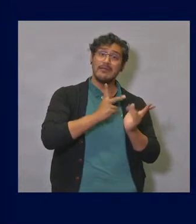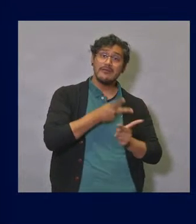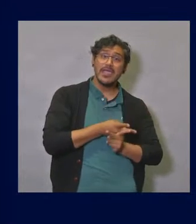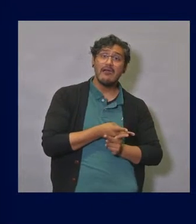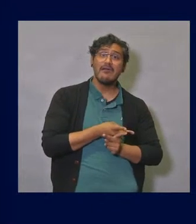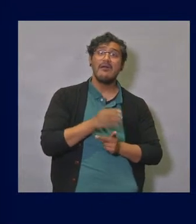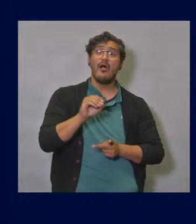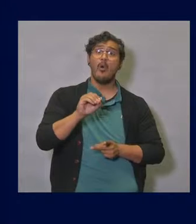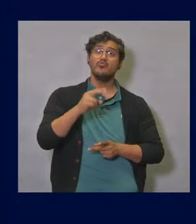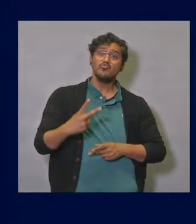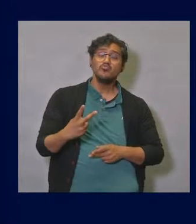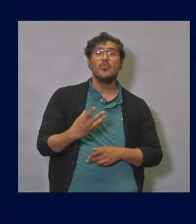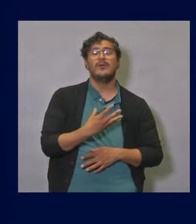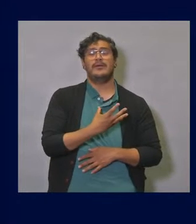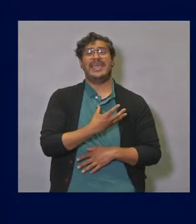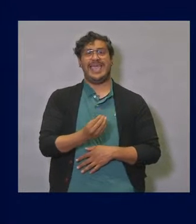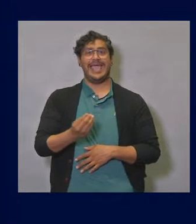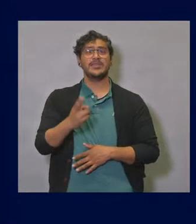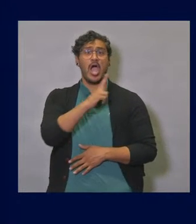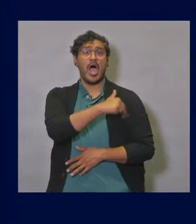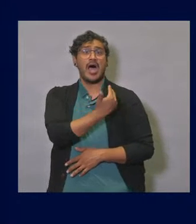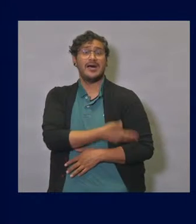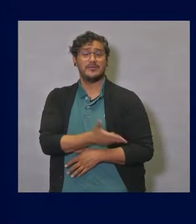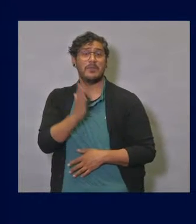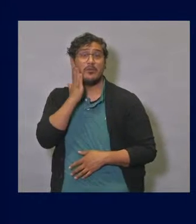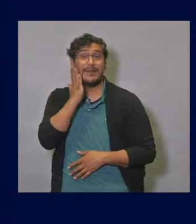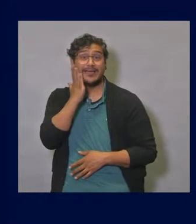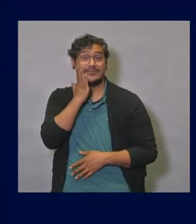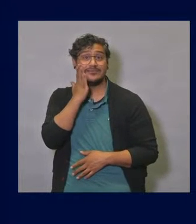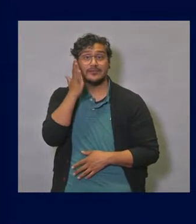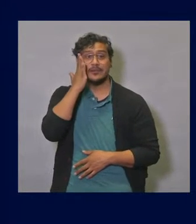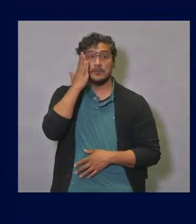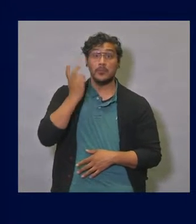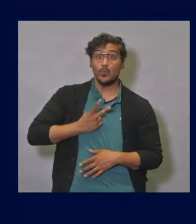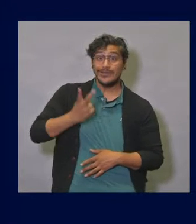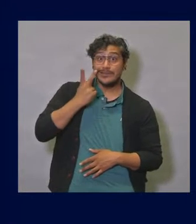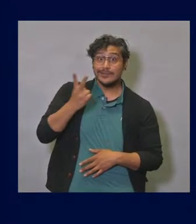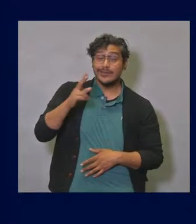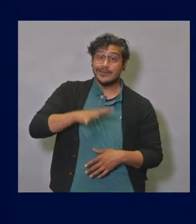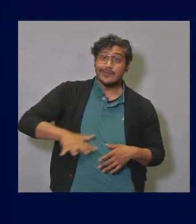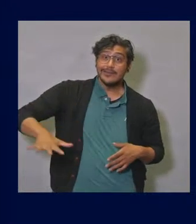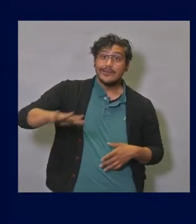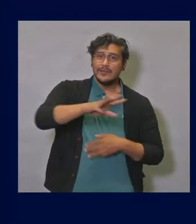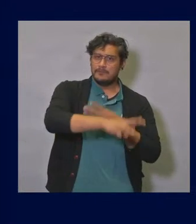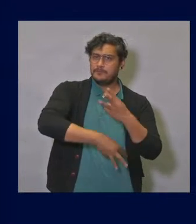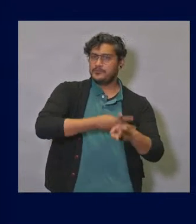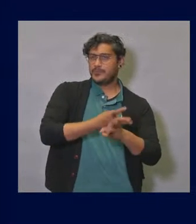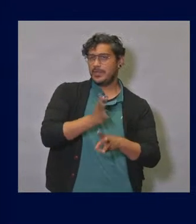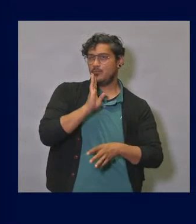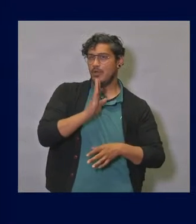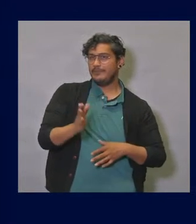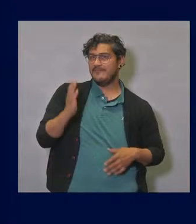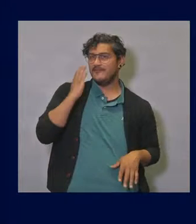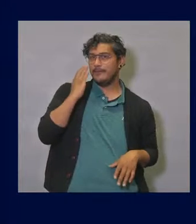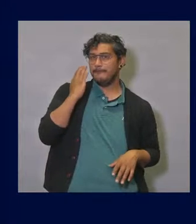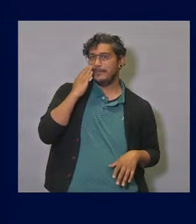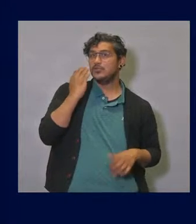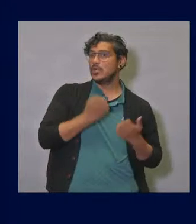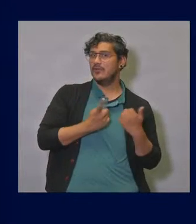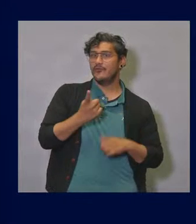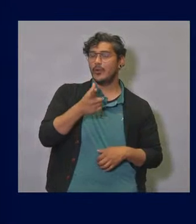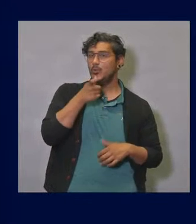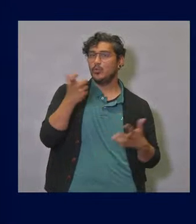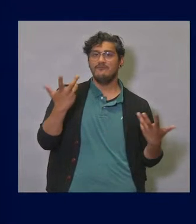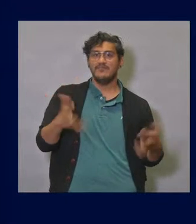and hospital beds. The scenes we're seeing from across the world will be chillingly familiar to everyone who endured